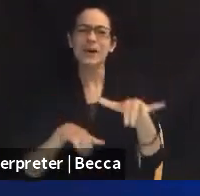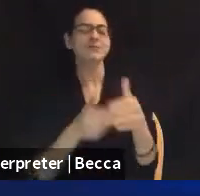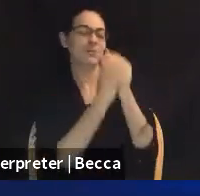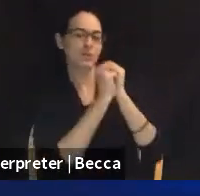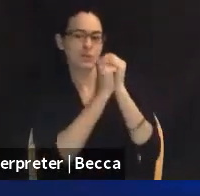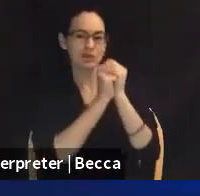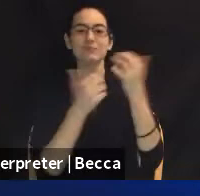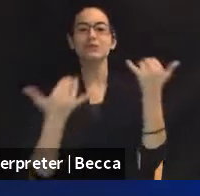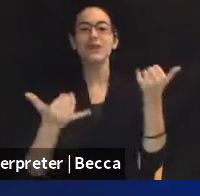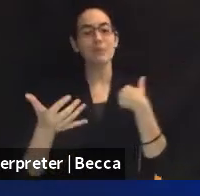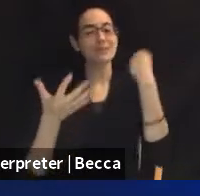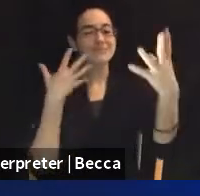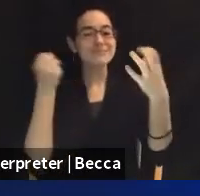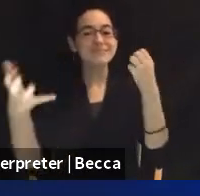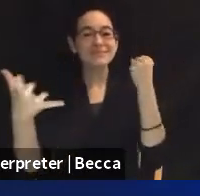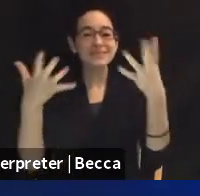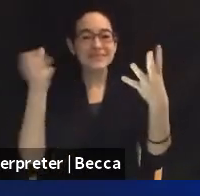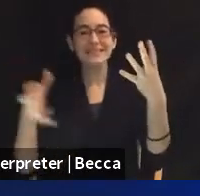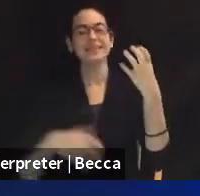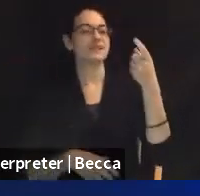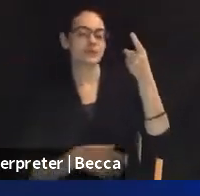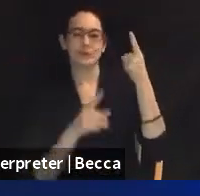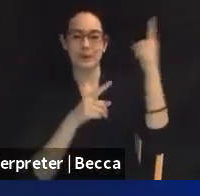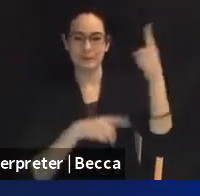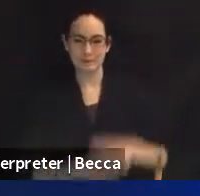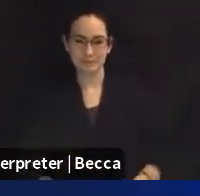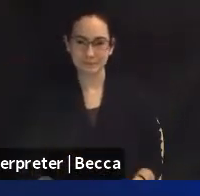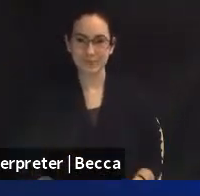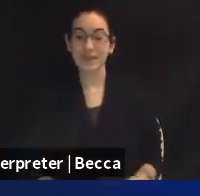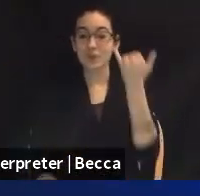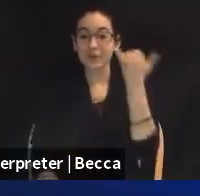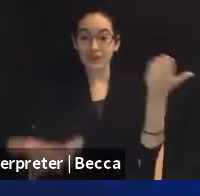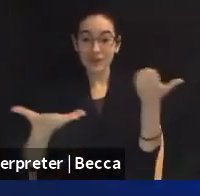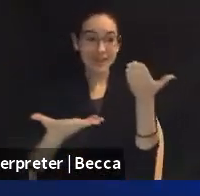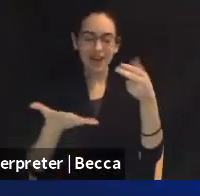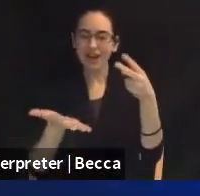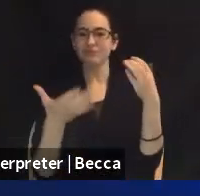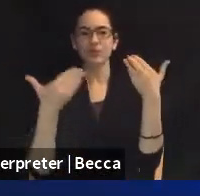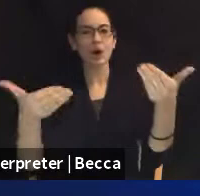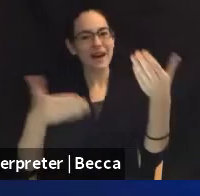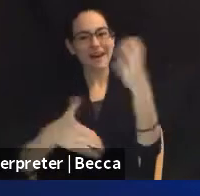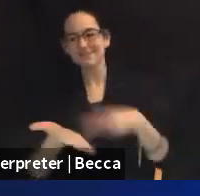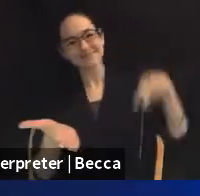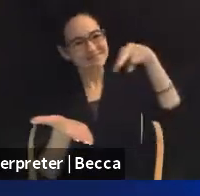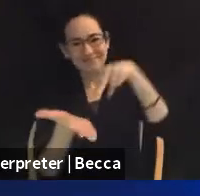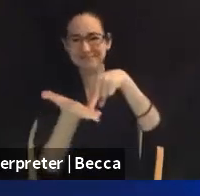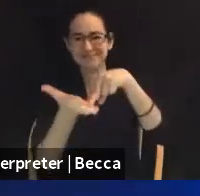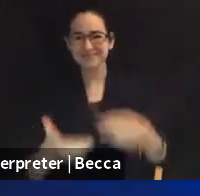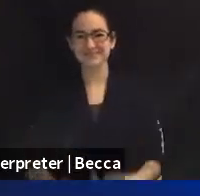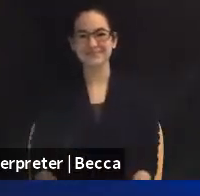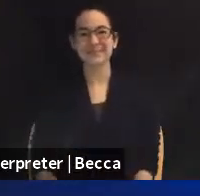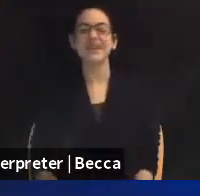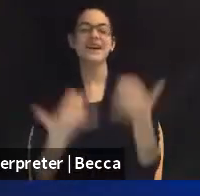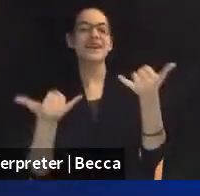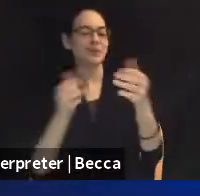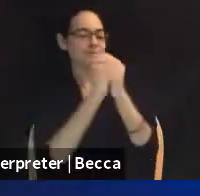some songs. We're gonna sing back to God who we believe he is. And so if you're in the room, would you stand with me? And if you're online, you can stand too. Let's worship